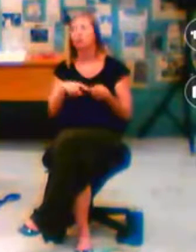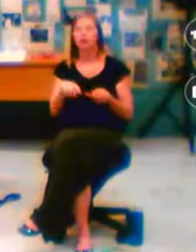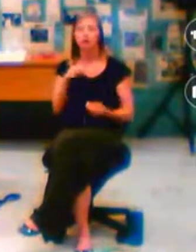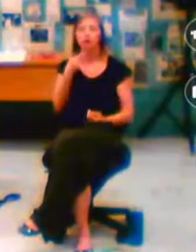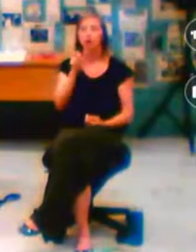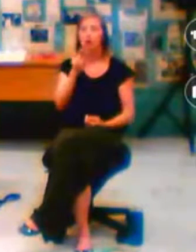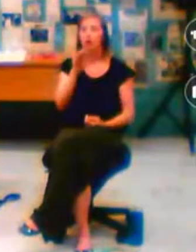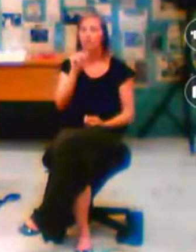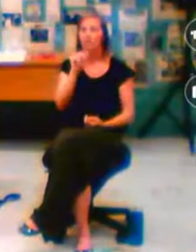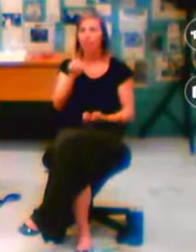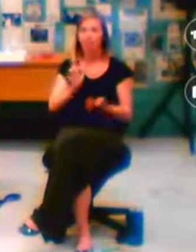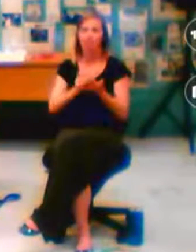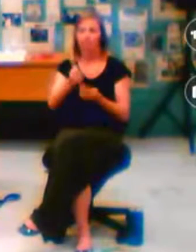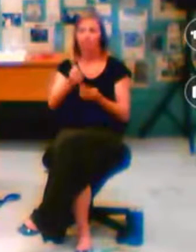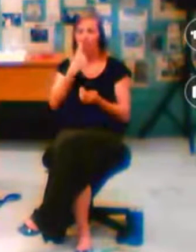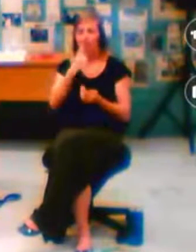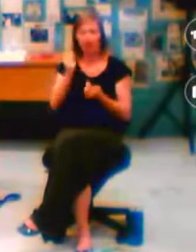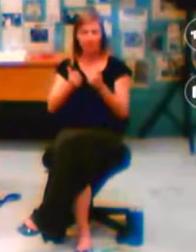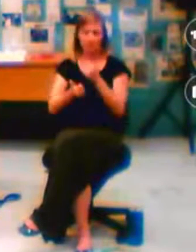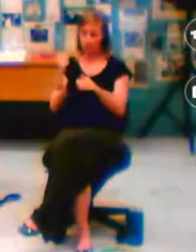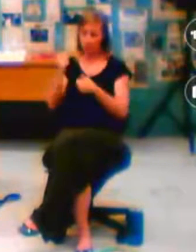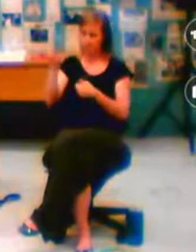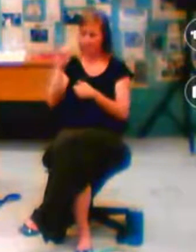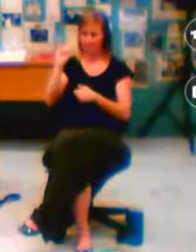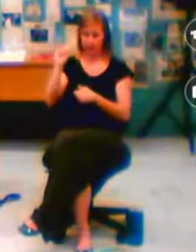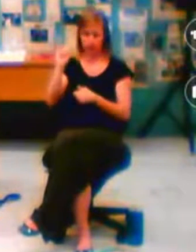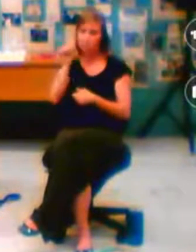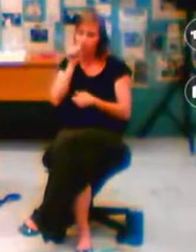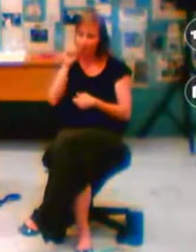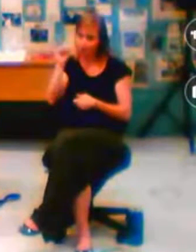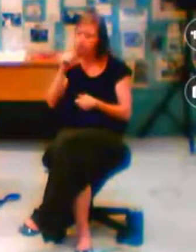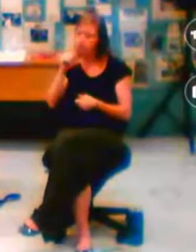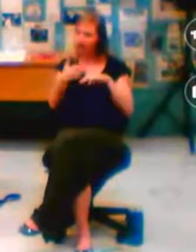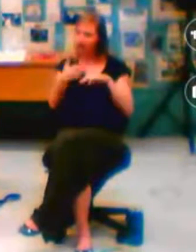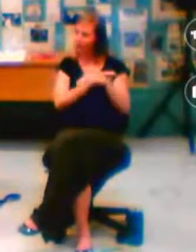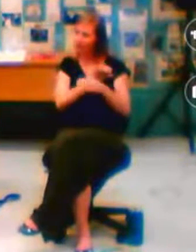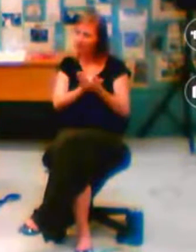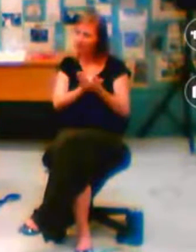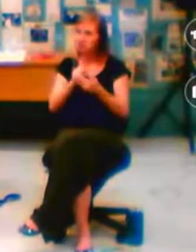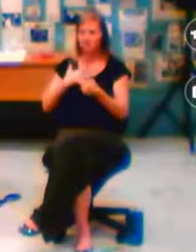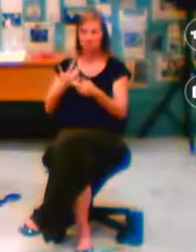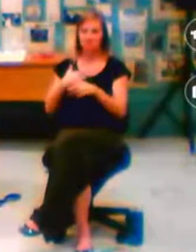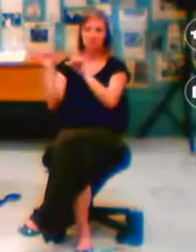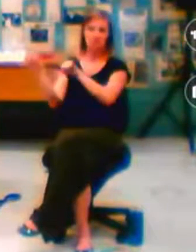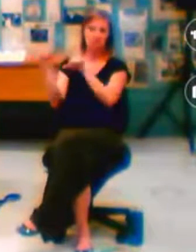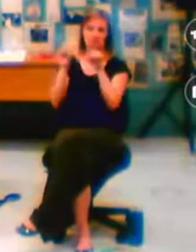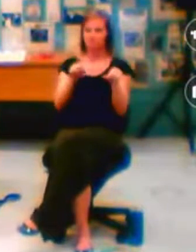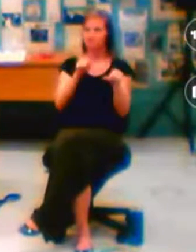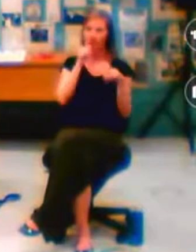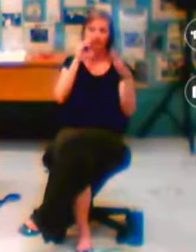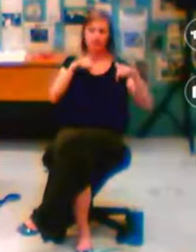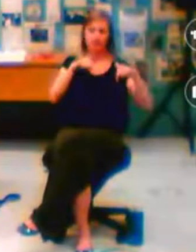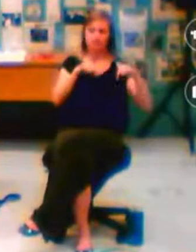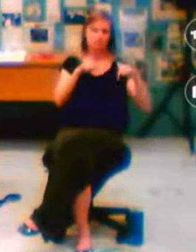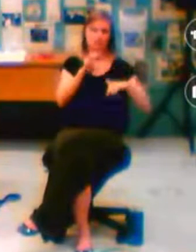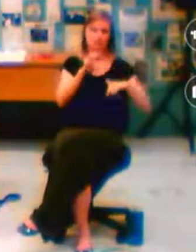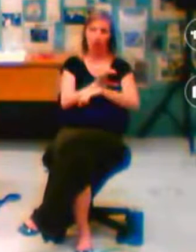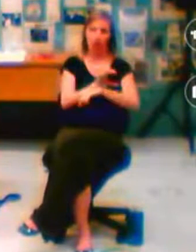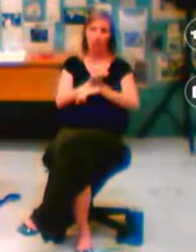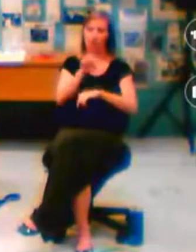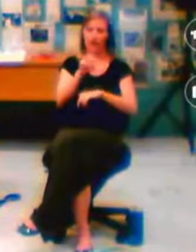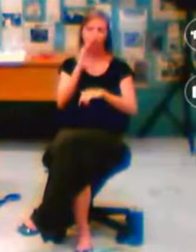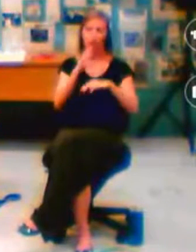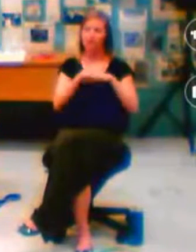now, it is unlikely to be covered. I get asked often about like massage therapy or